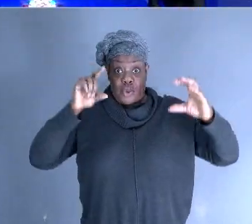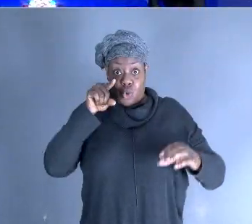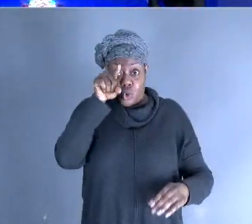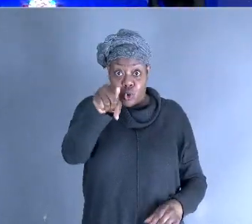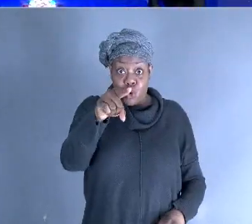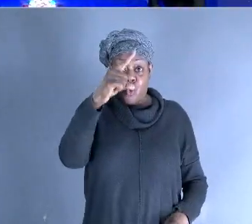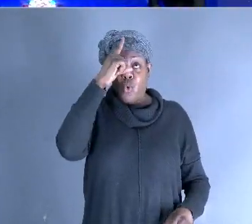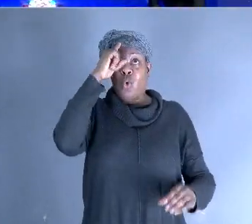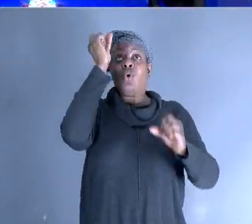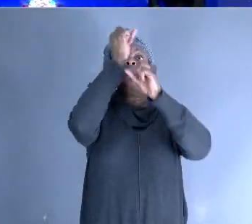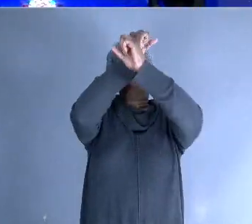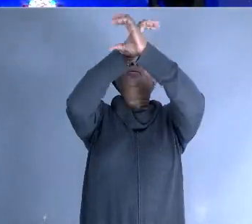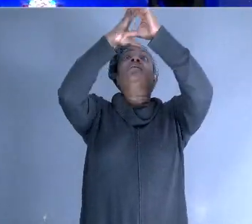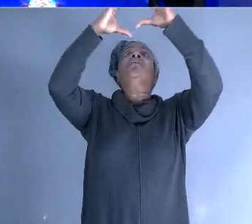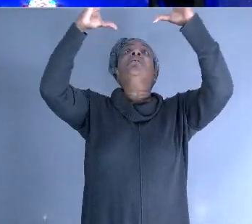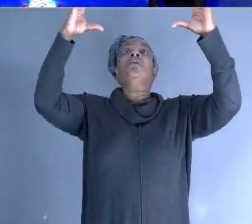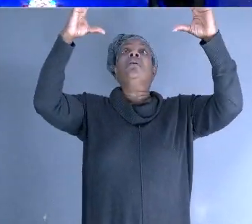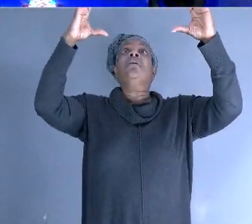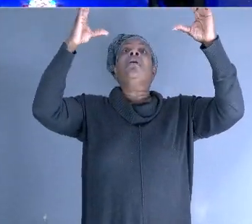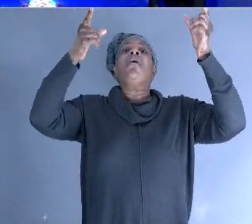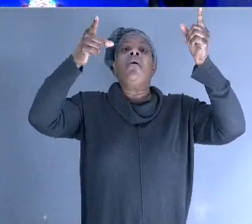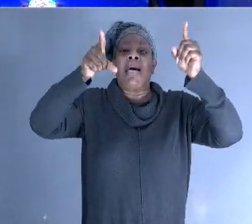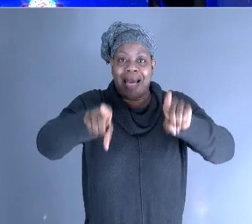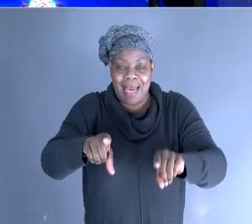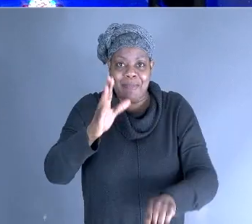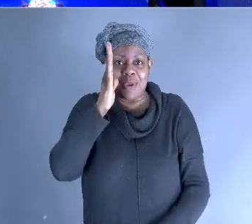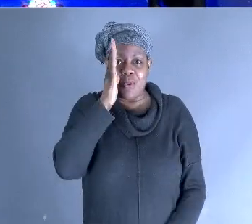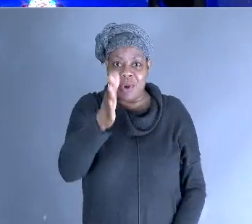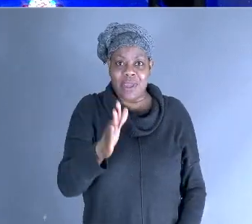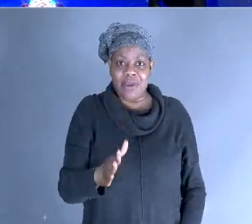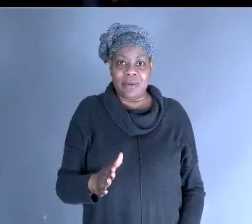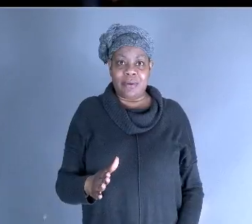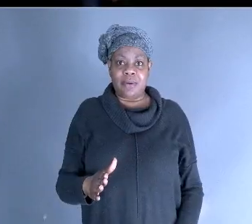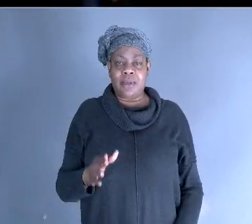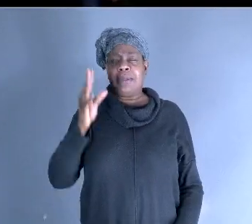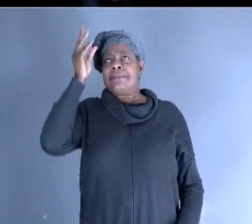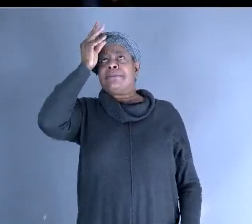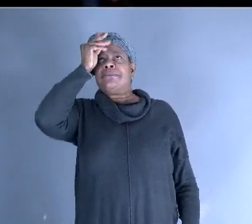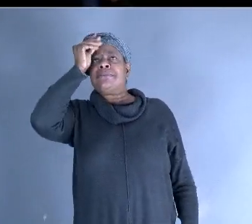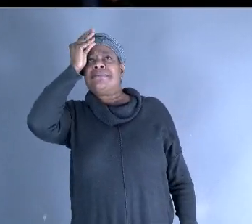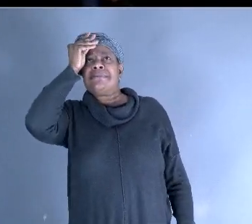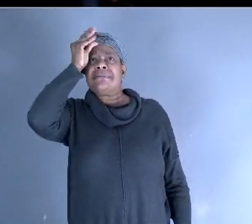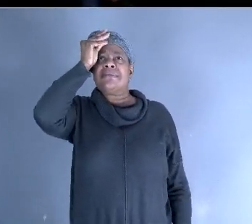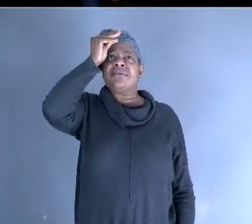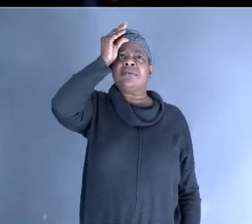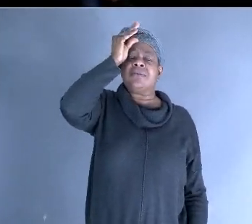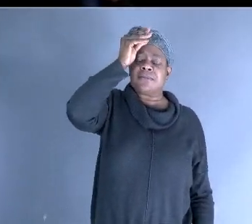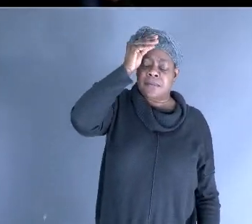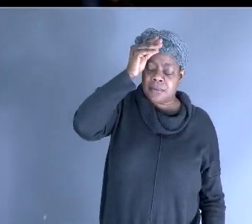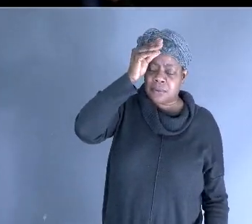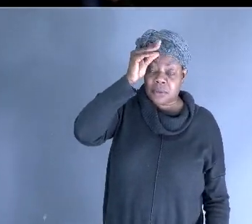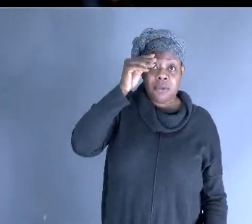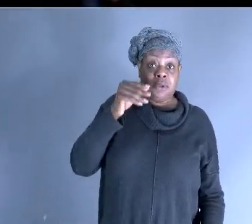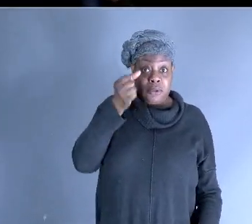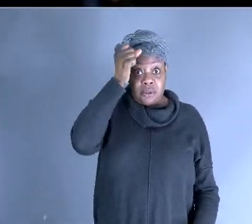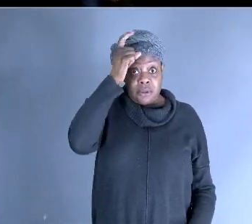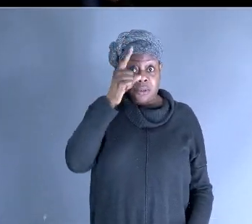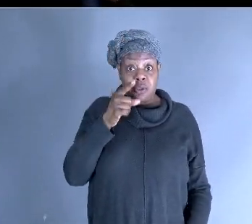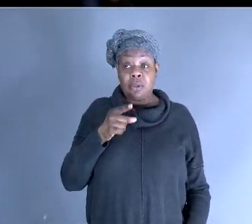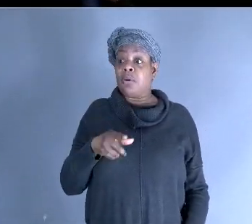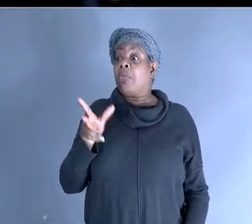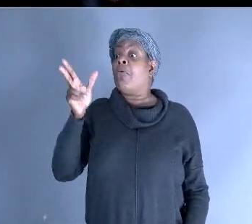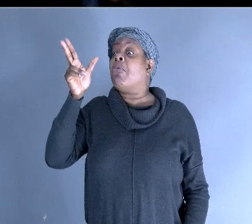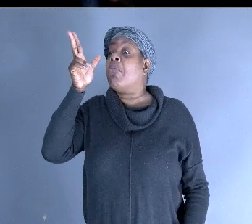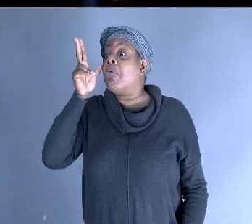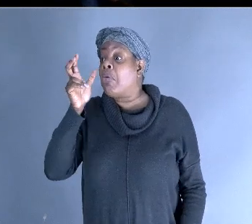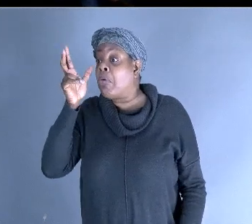so is he. Therefore, I want you to fight for what you think. Because what you hear determines what you say.